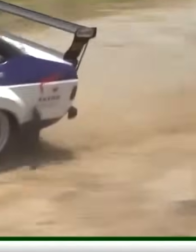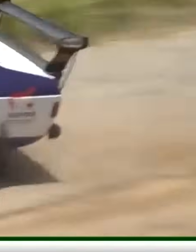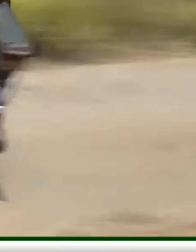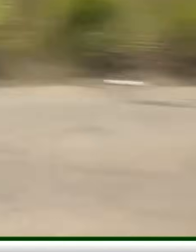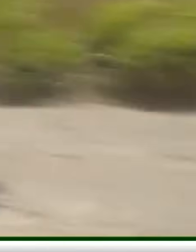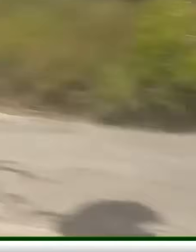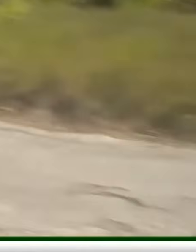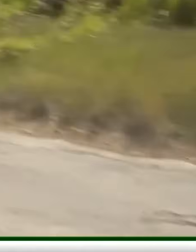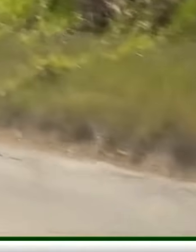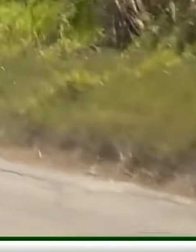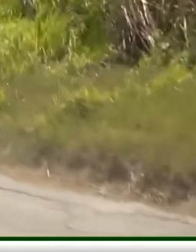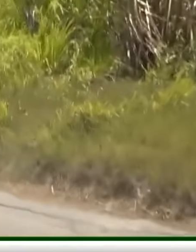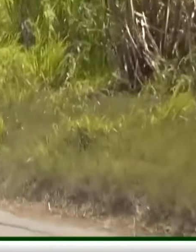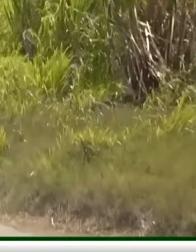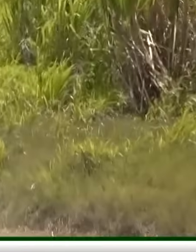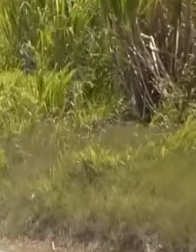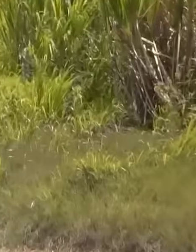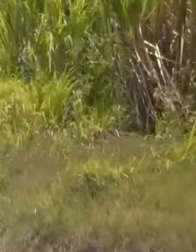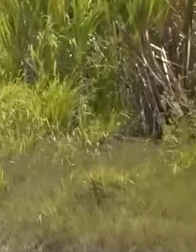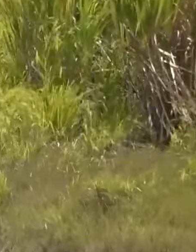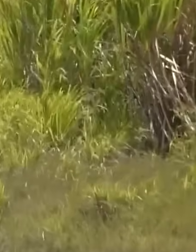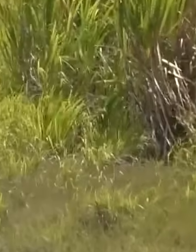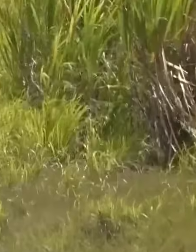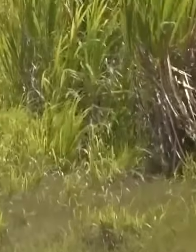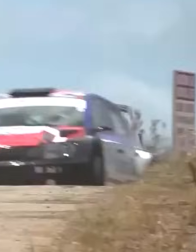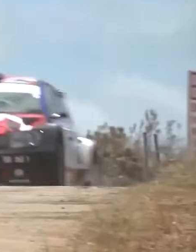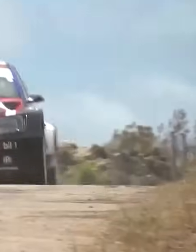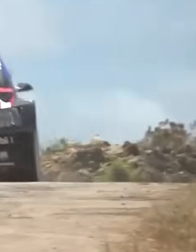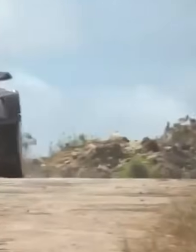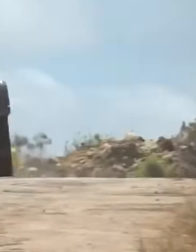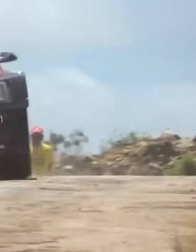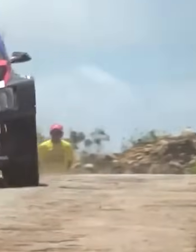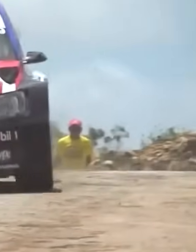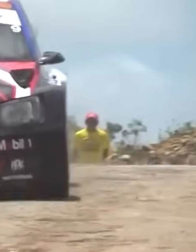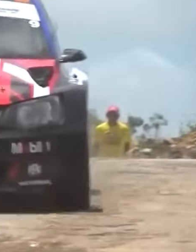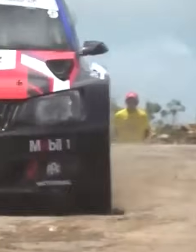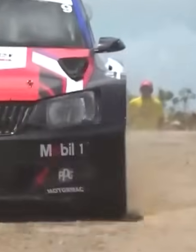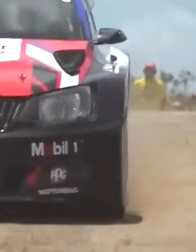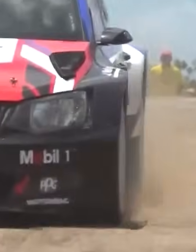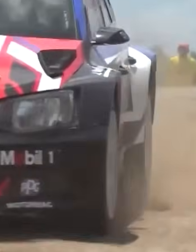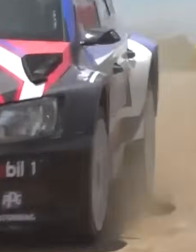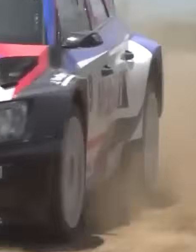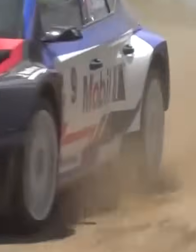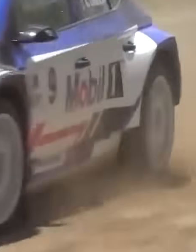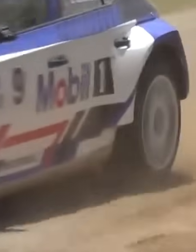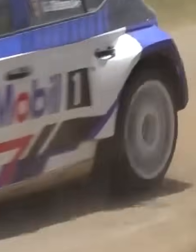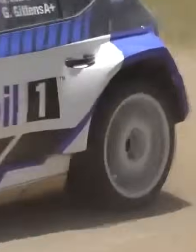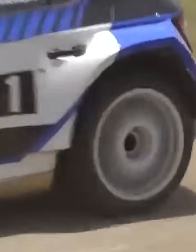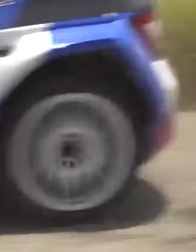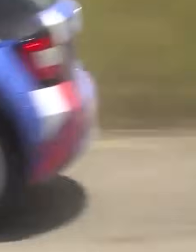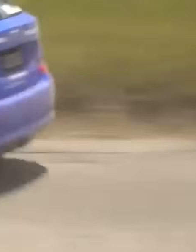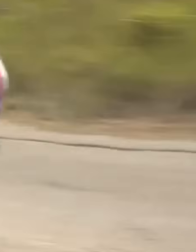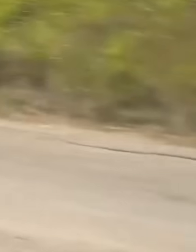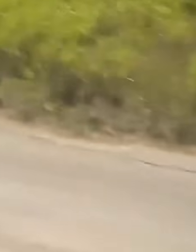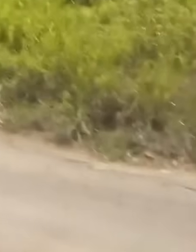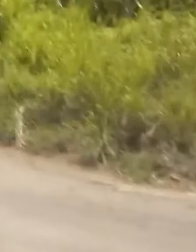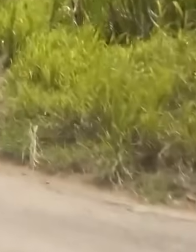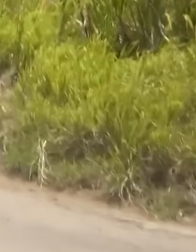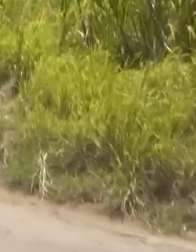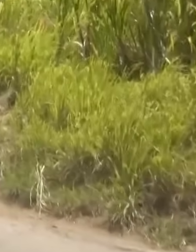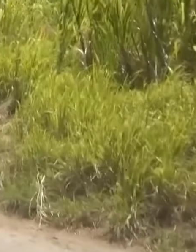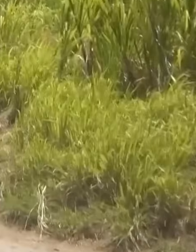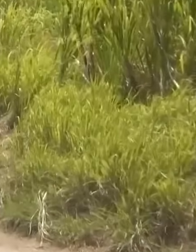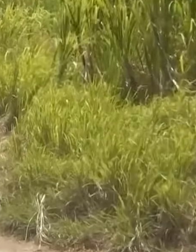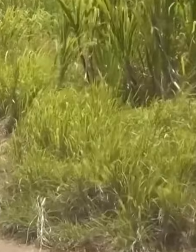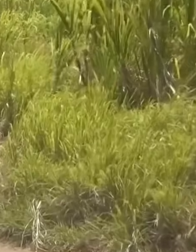will start their engines for 4 days of intense and exciting motorsports in what promises to be 2 events like no